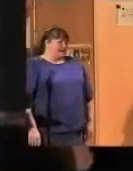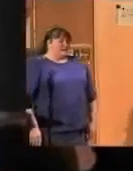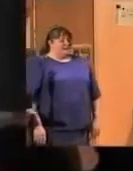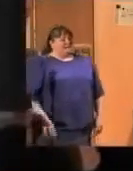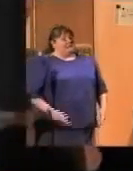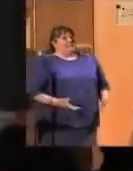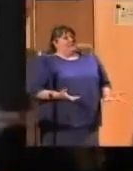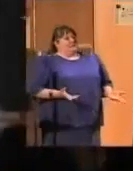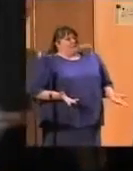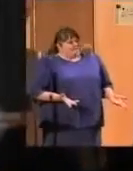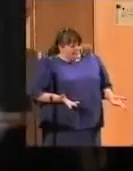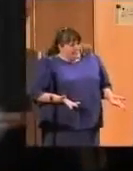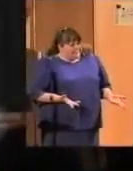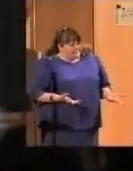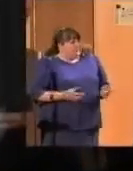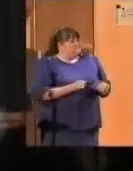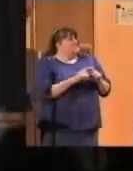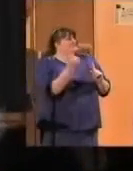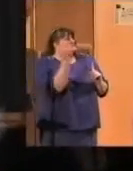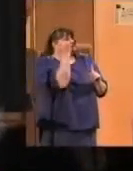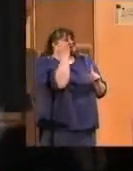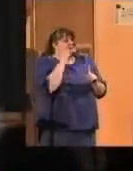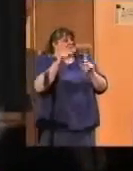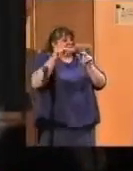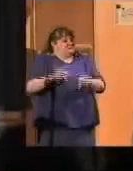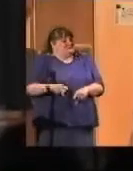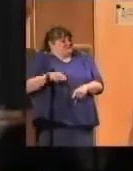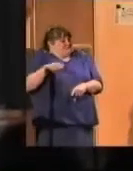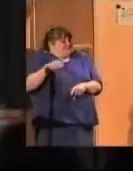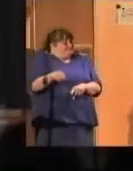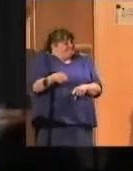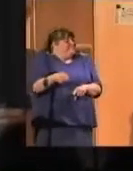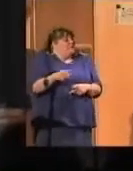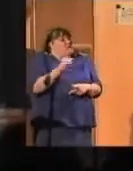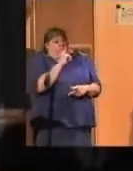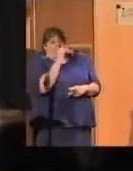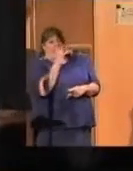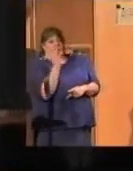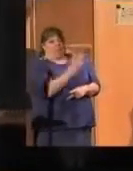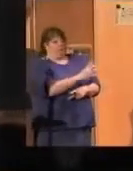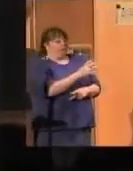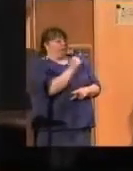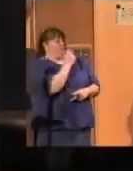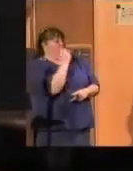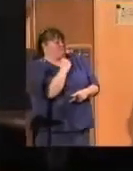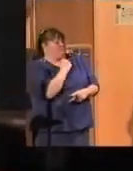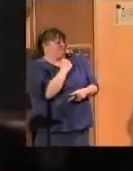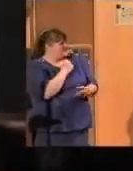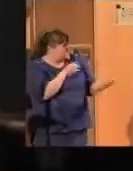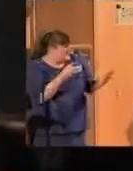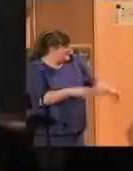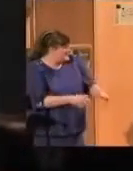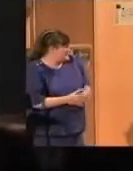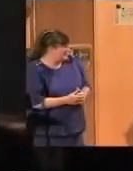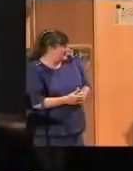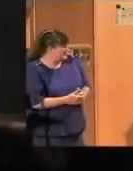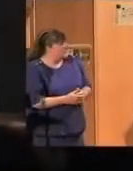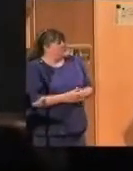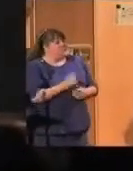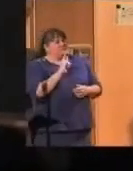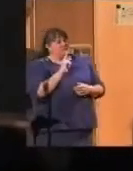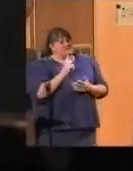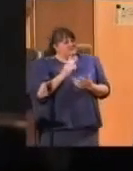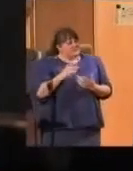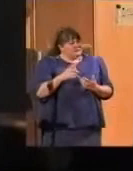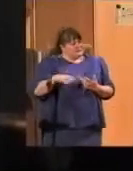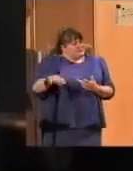Well, maybe, but why would you want to be with someone with those types of values, huh? I wouldn't. Someone who's incapable of seeing you as